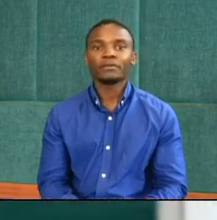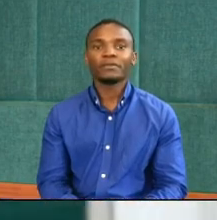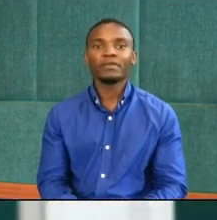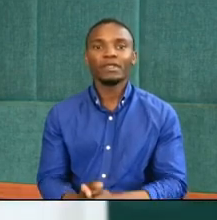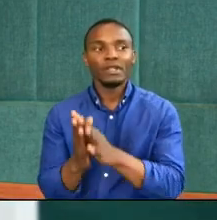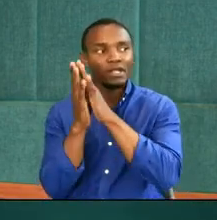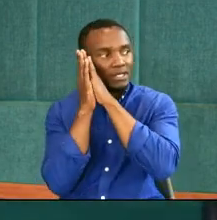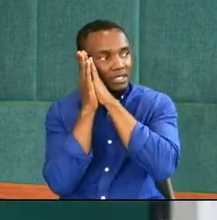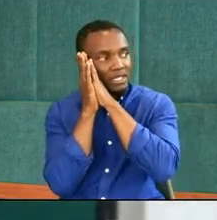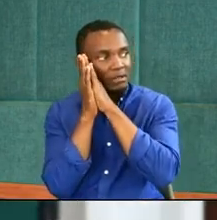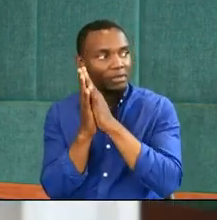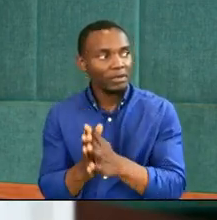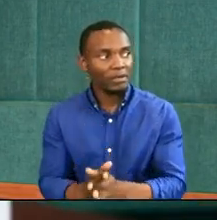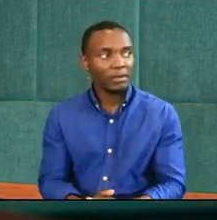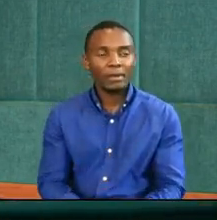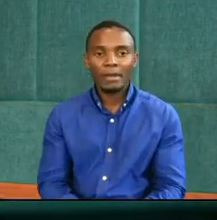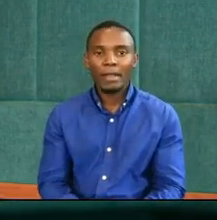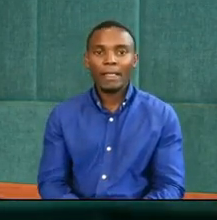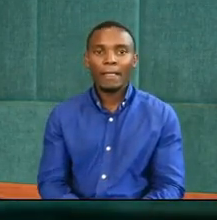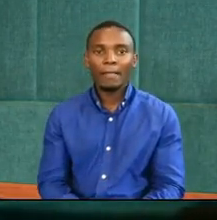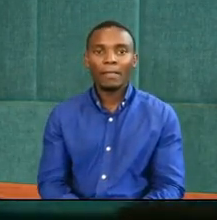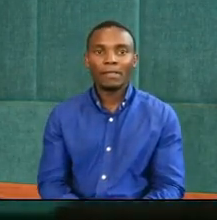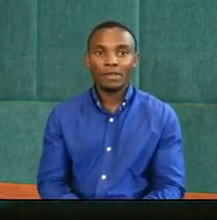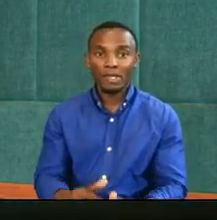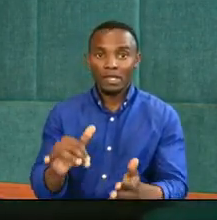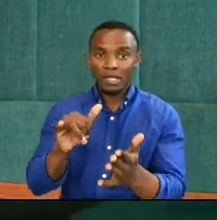Sleep. It's going to be